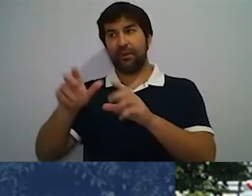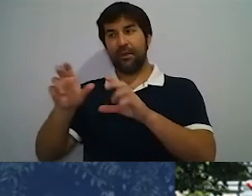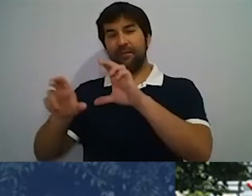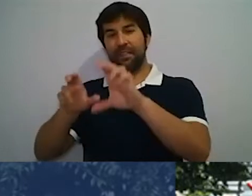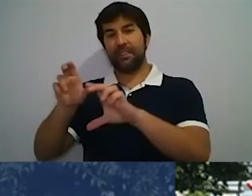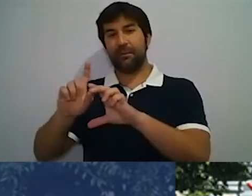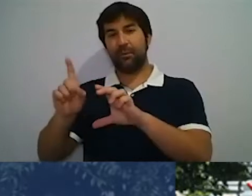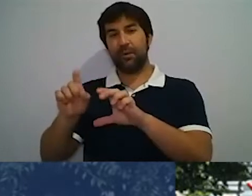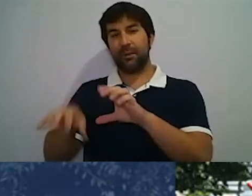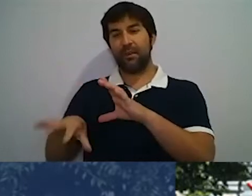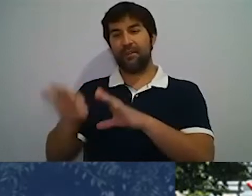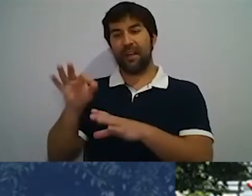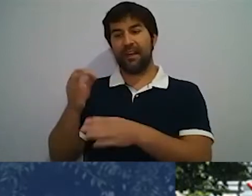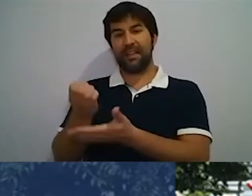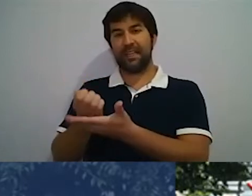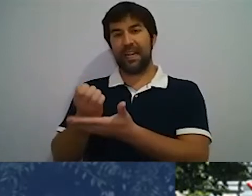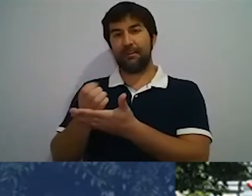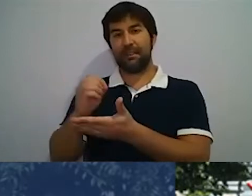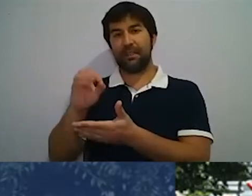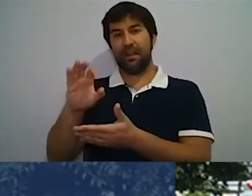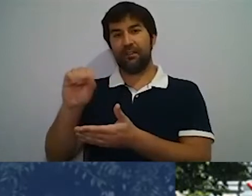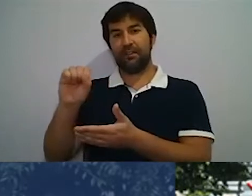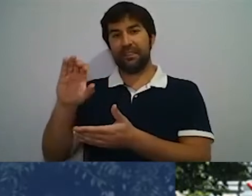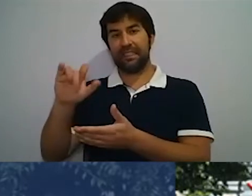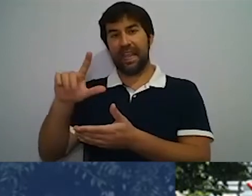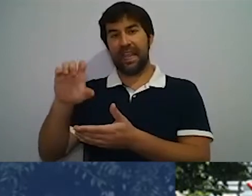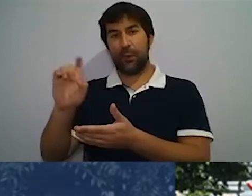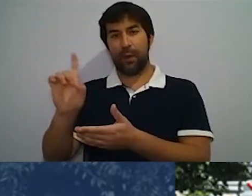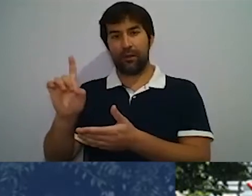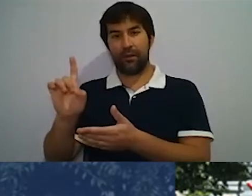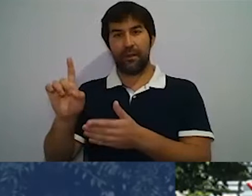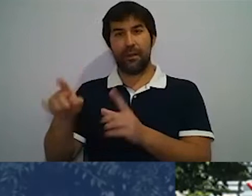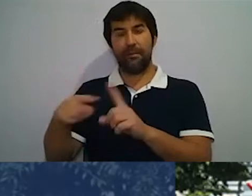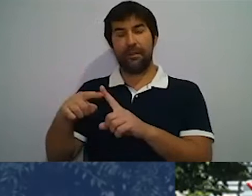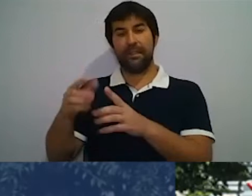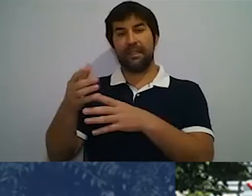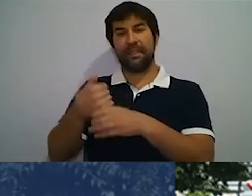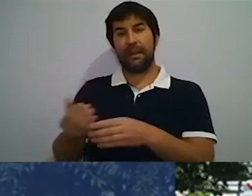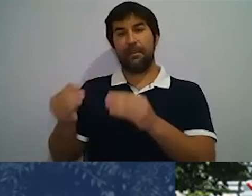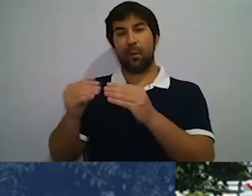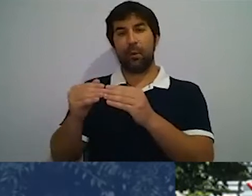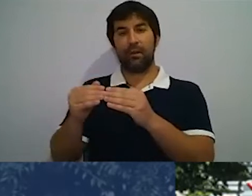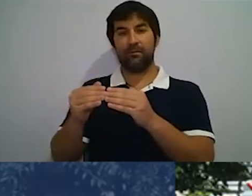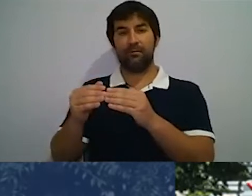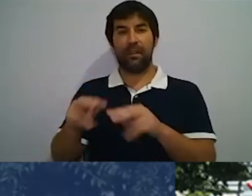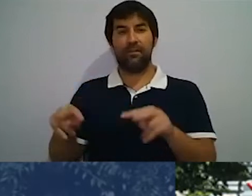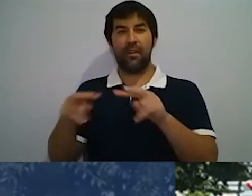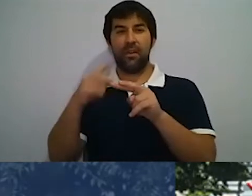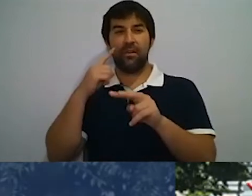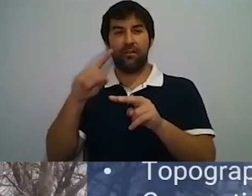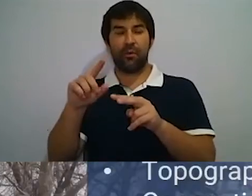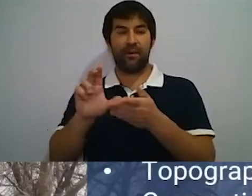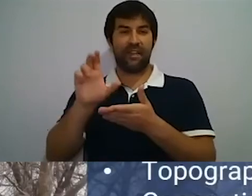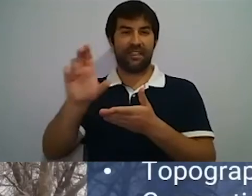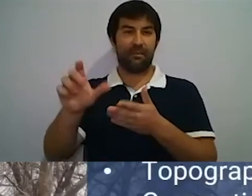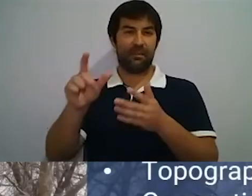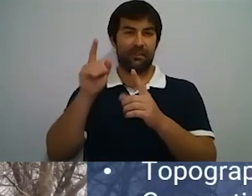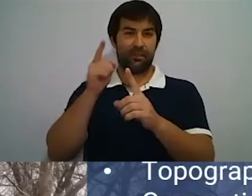Next, I'm going to hand it over to Director Ricks with the Department of Mobility and Infrastructure. Stop sharing.